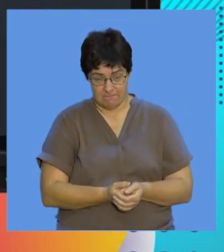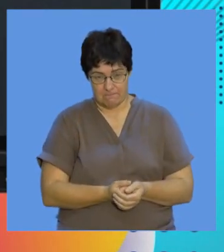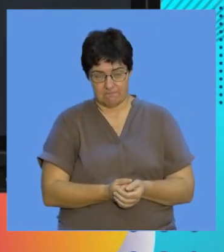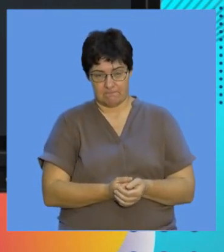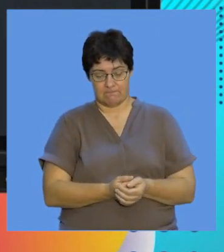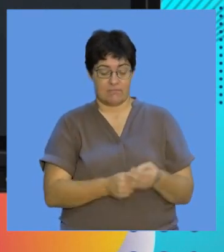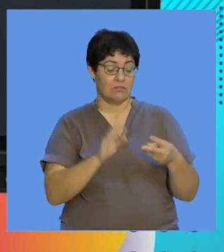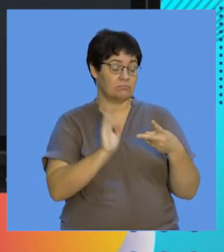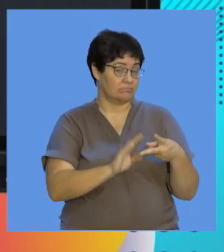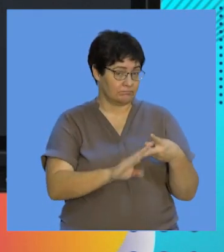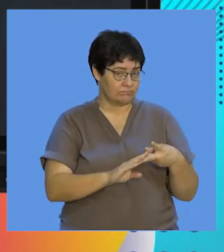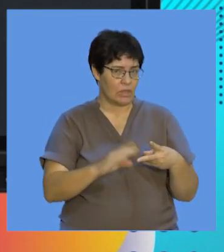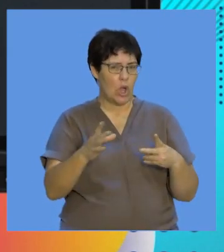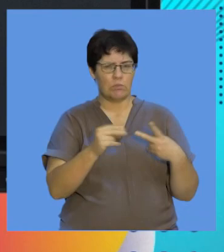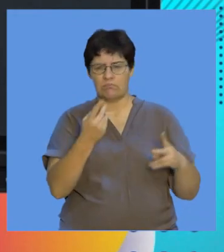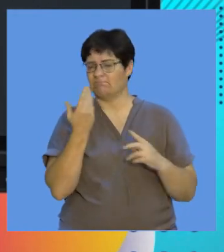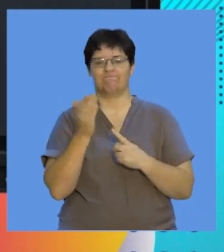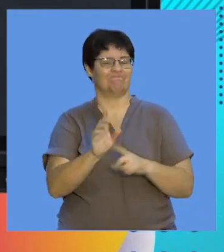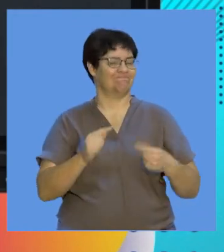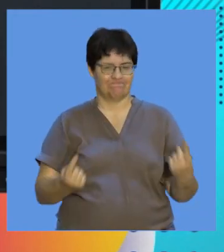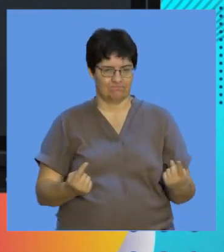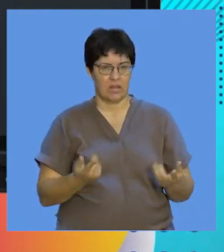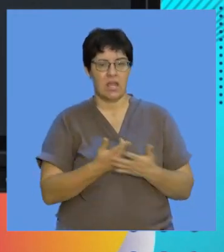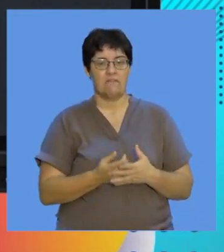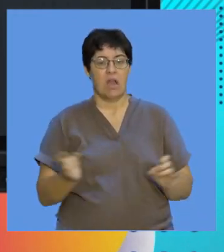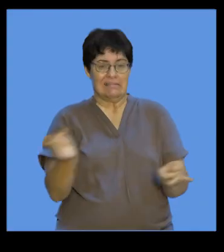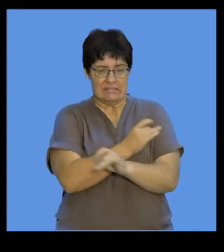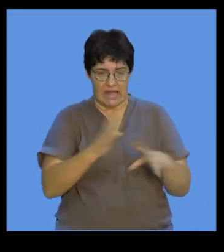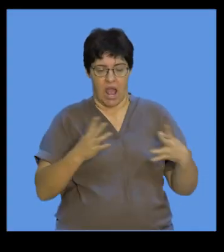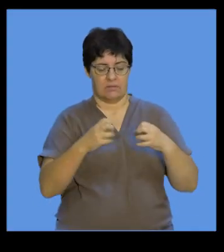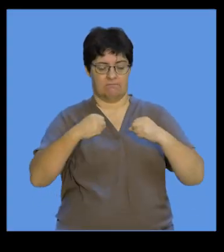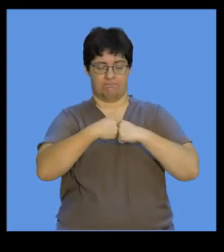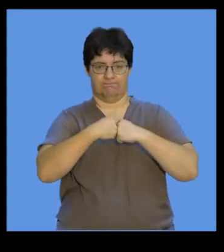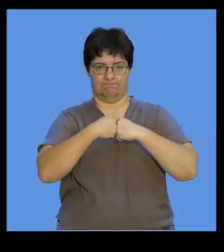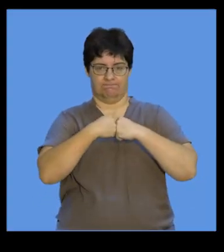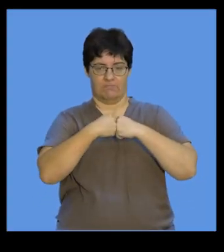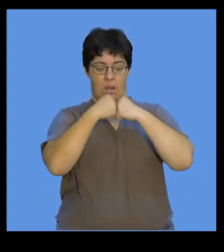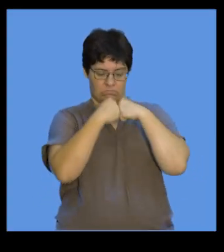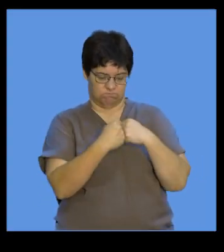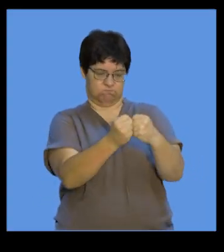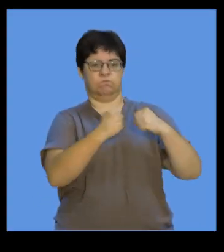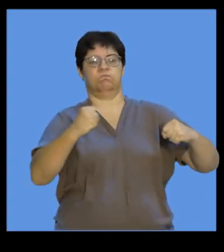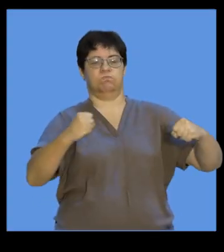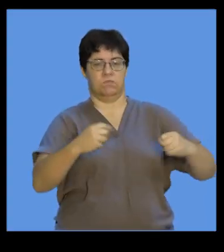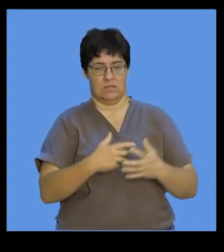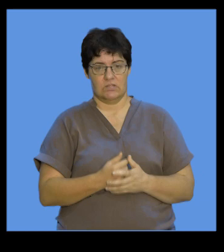which I couldn't quite show you, is if they start as one object. So that means we would go